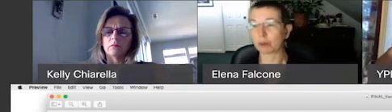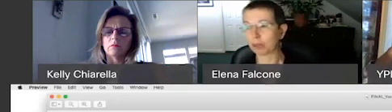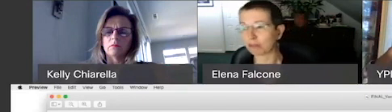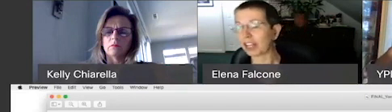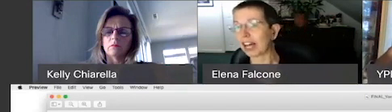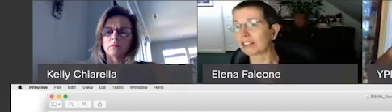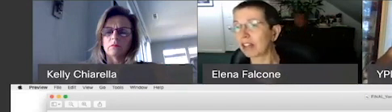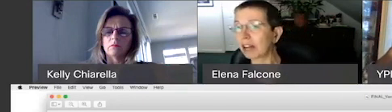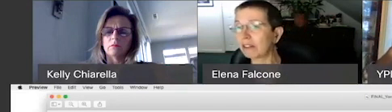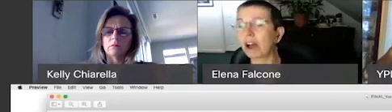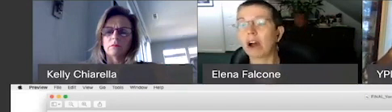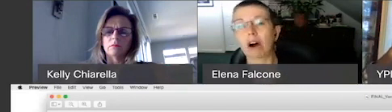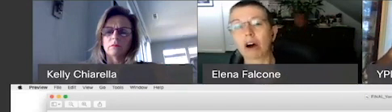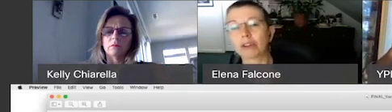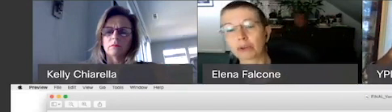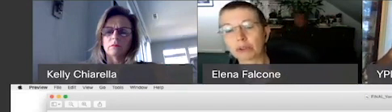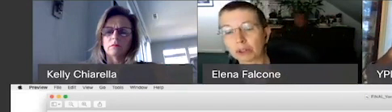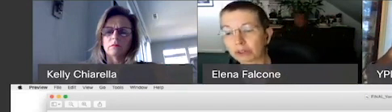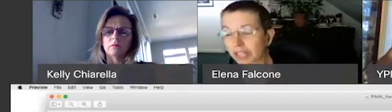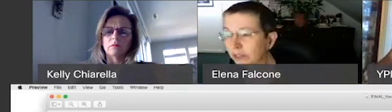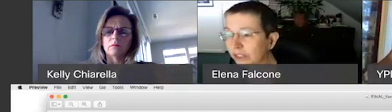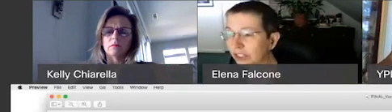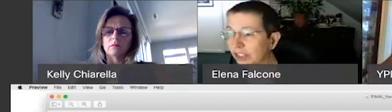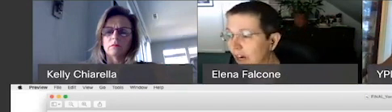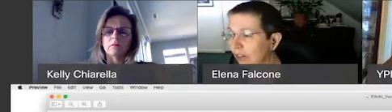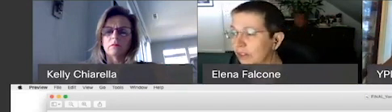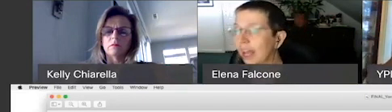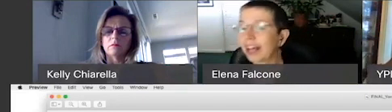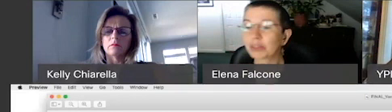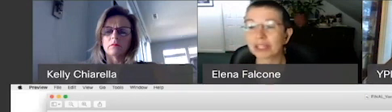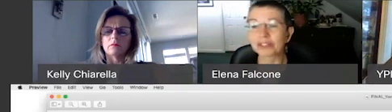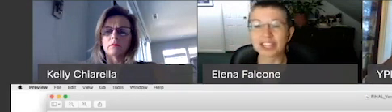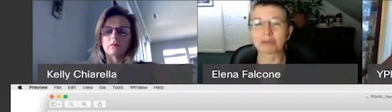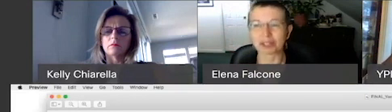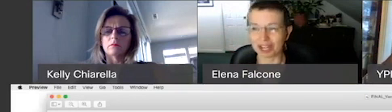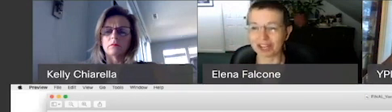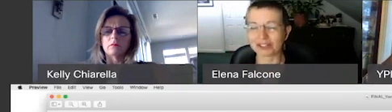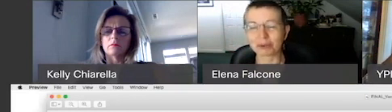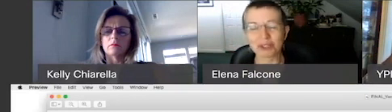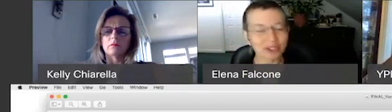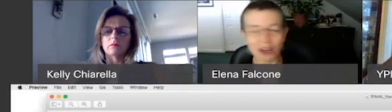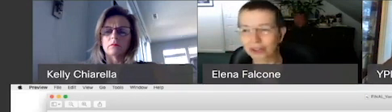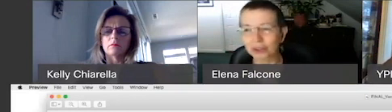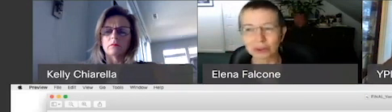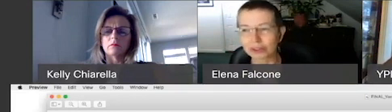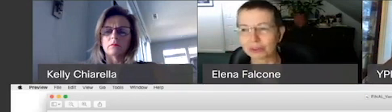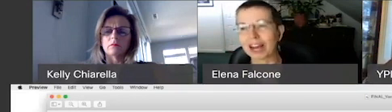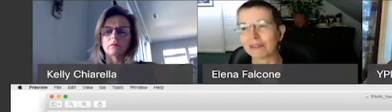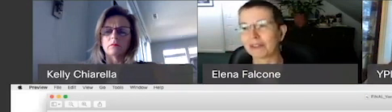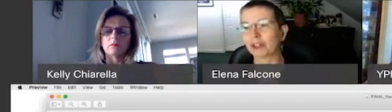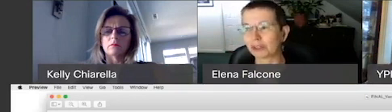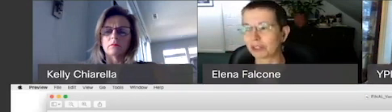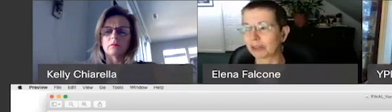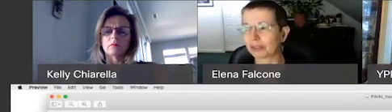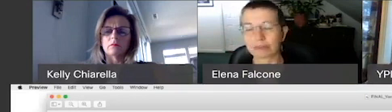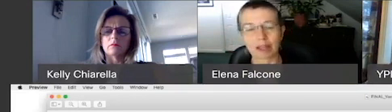conference, but we're being broadcast live on local television in Yonkers, as well as Facebook Live. So we're using all the tools that we